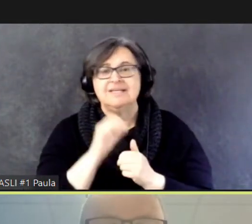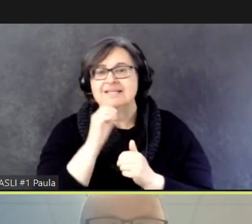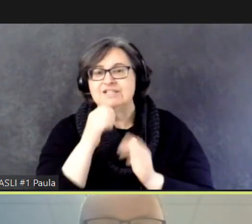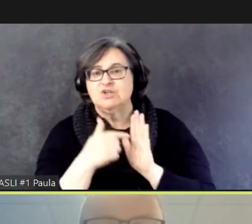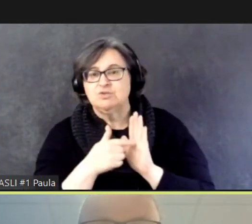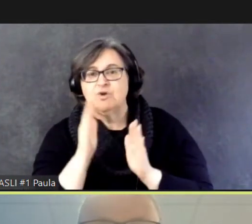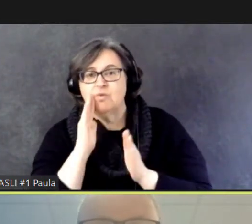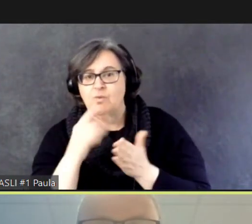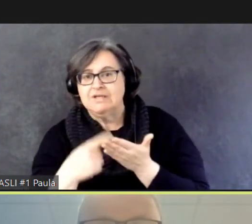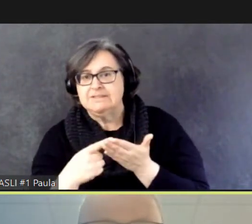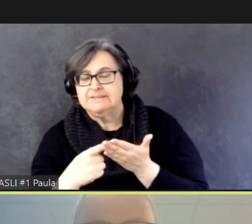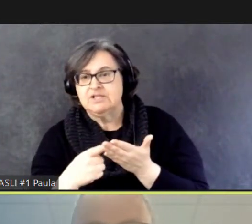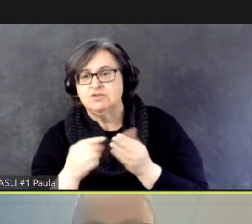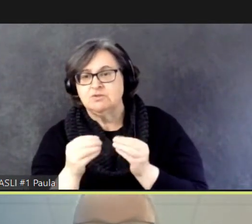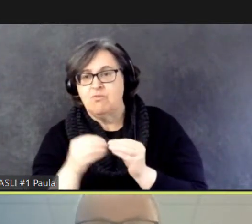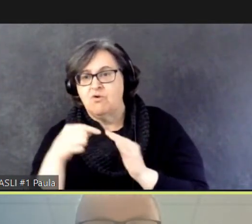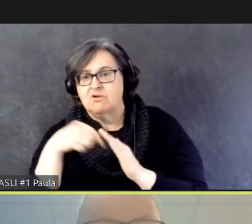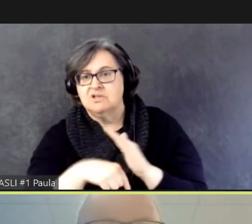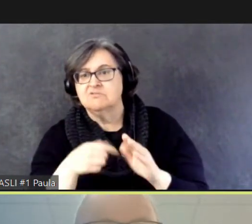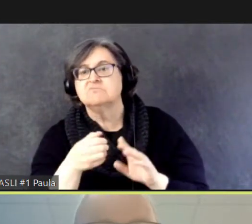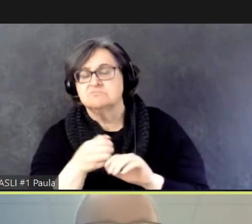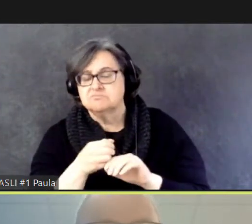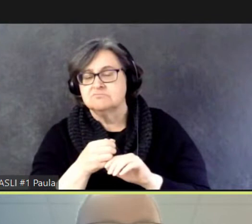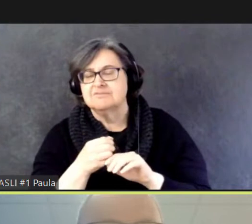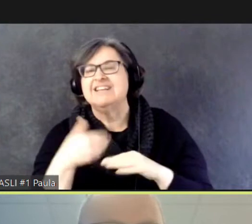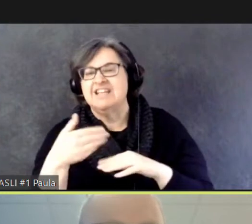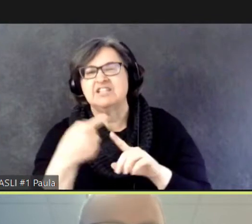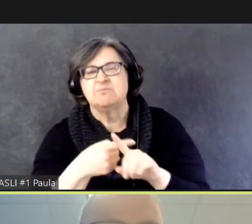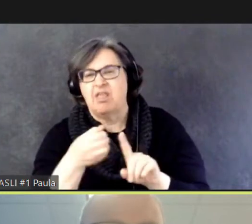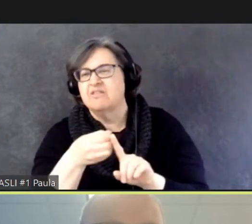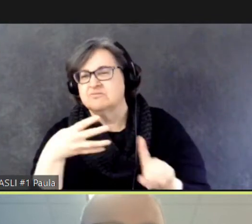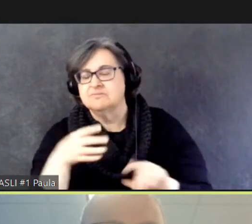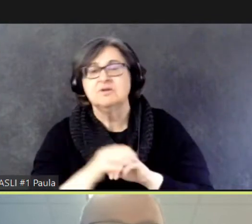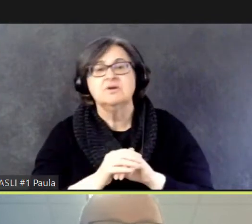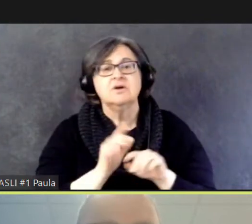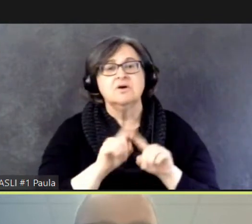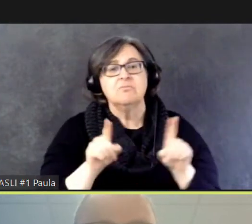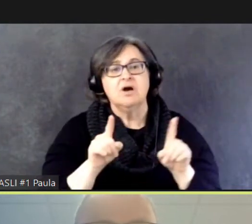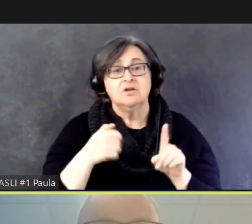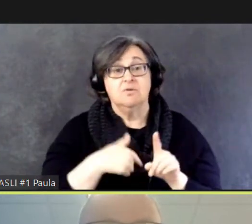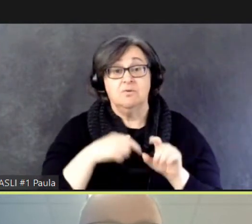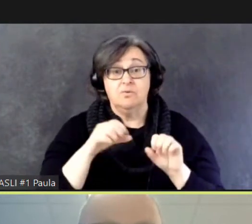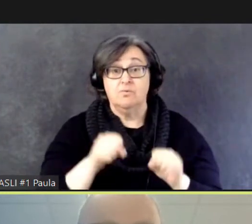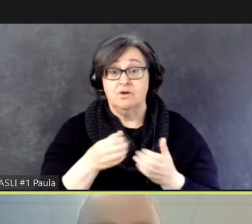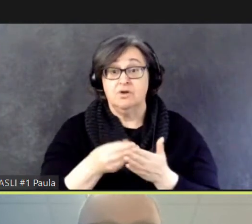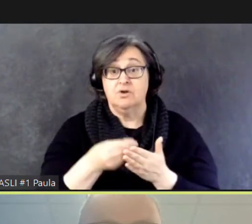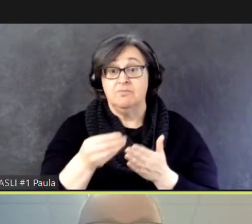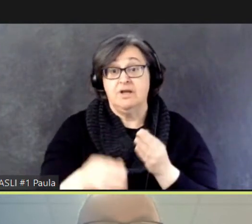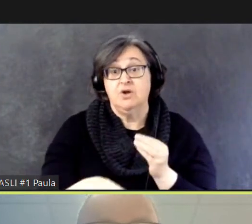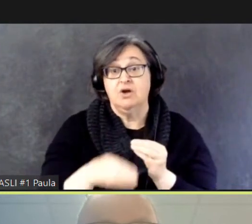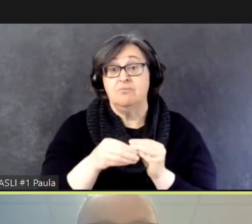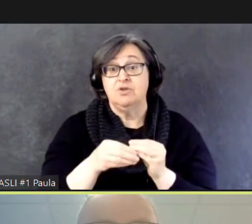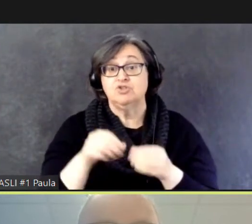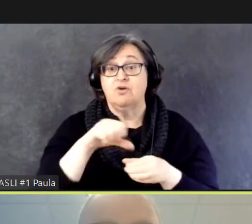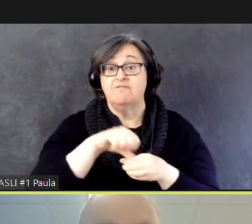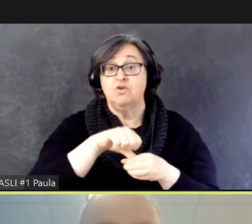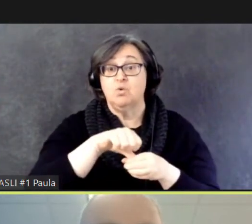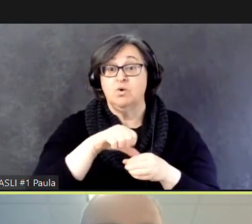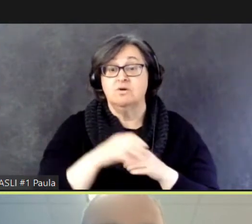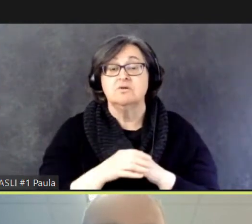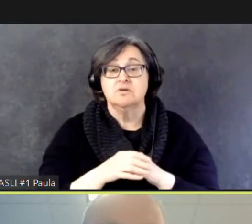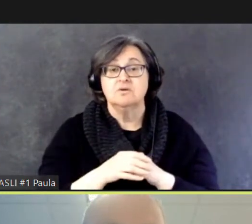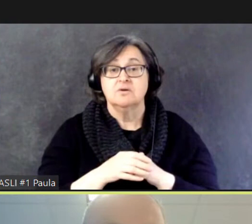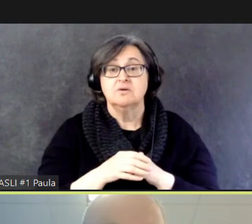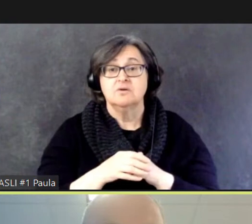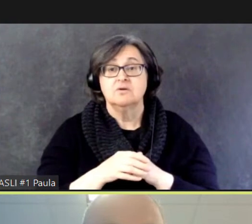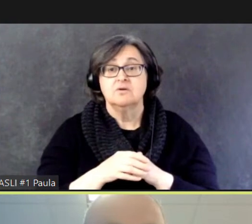but we will talk about it in more detail next month. But quick highlight, we were able to buy additional fuel based on